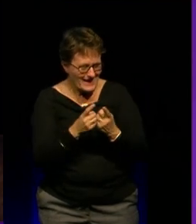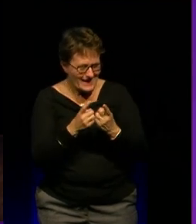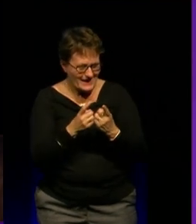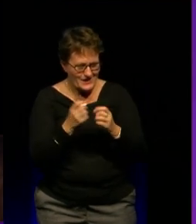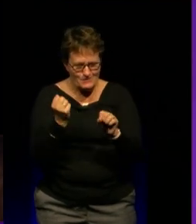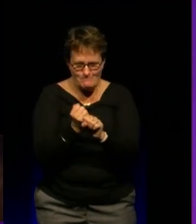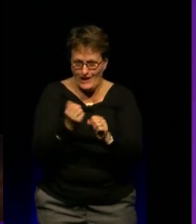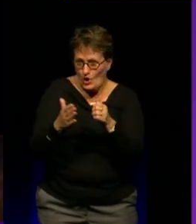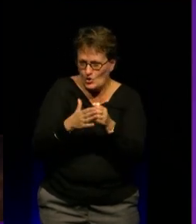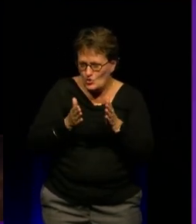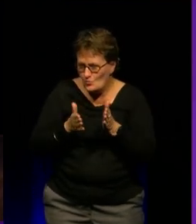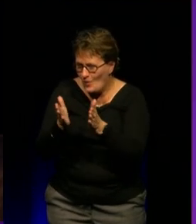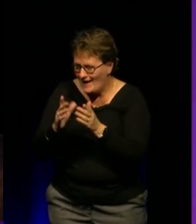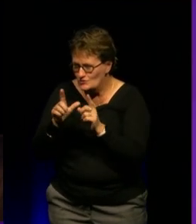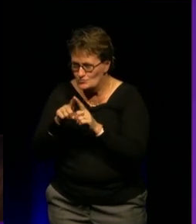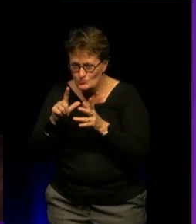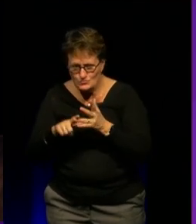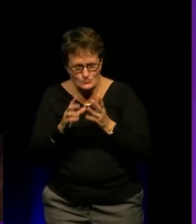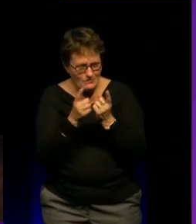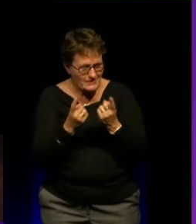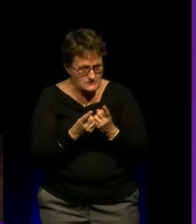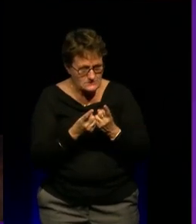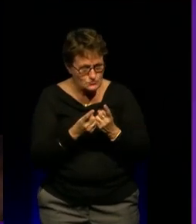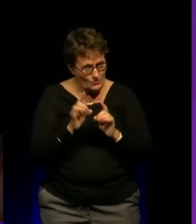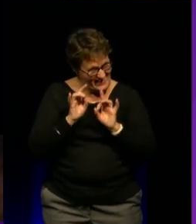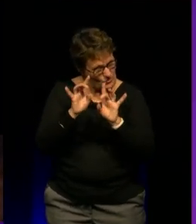doing things. Do you describe yourself as a game changer?